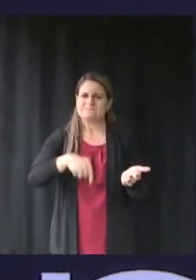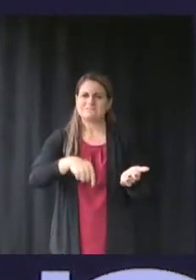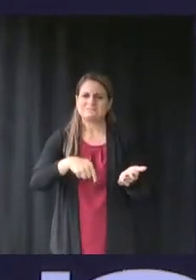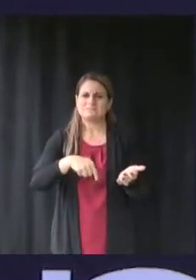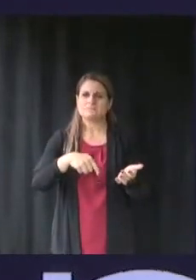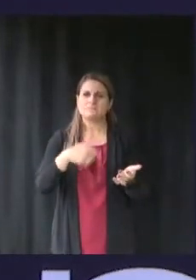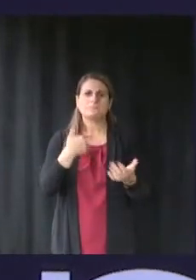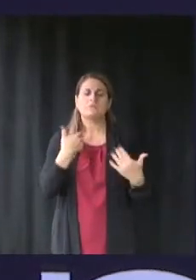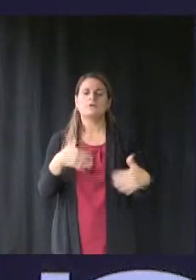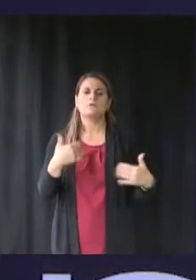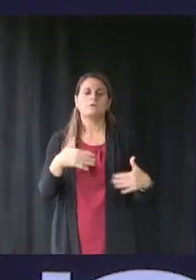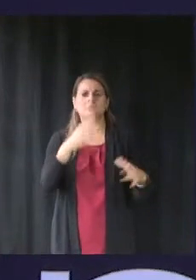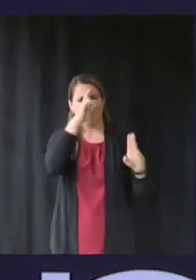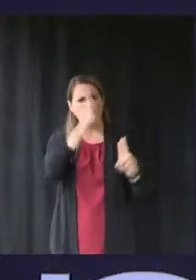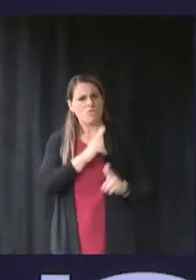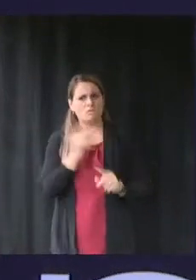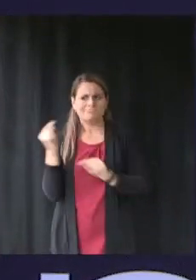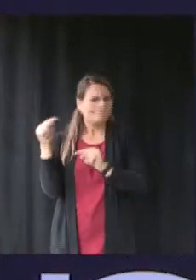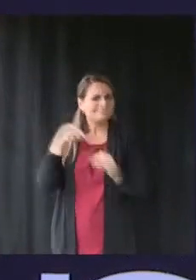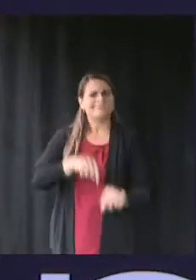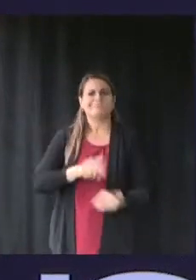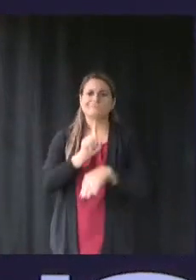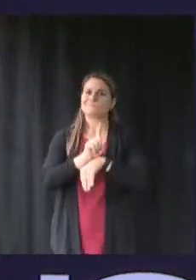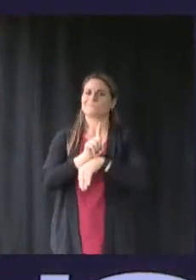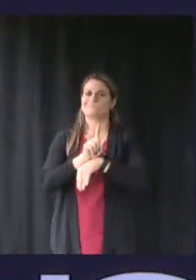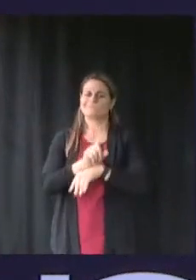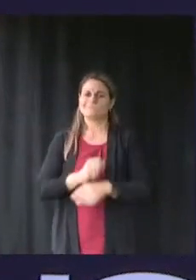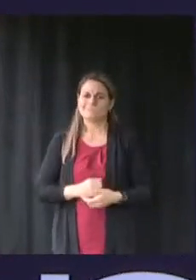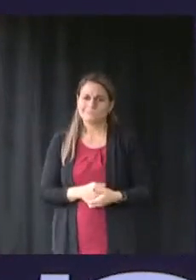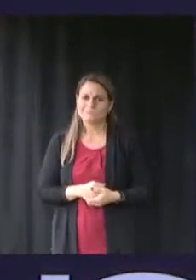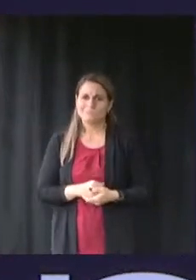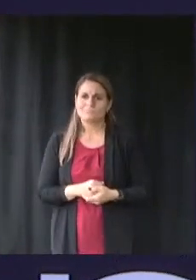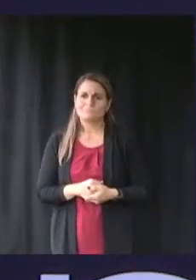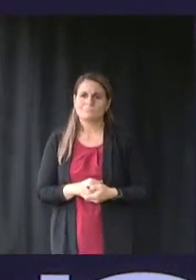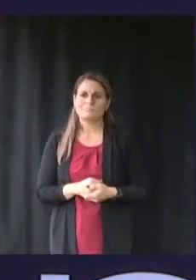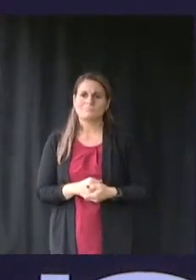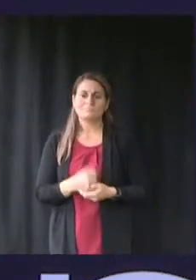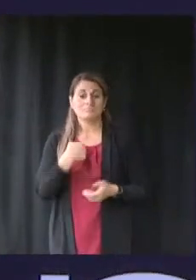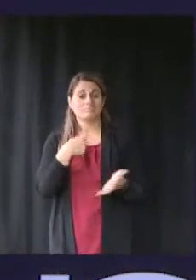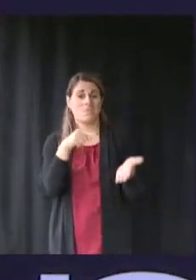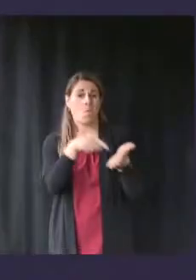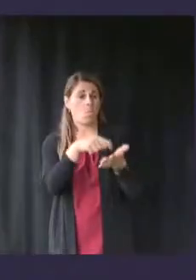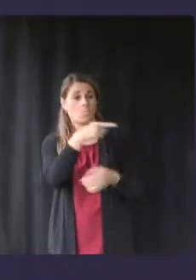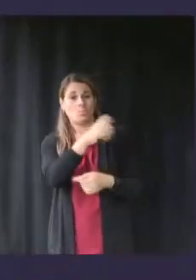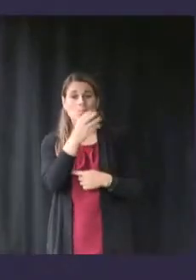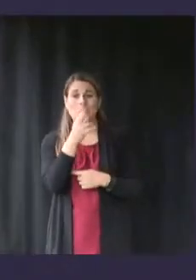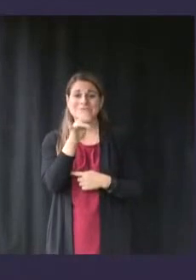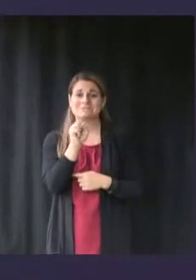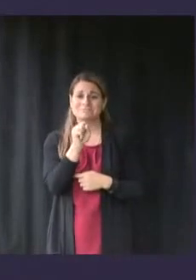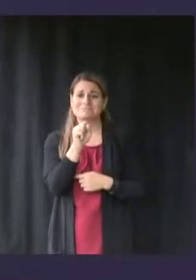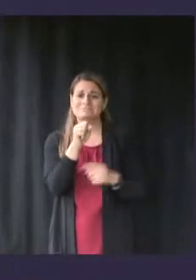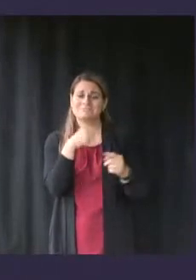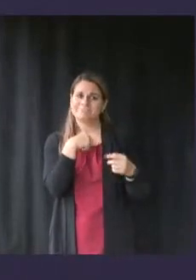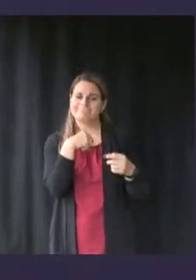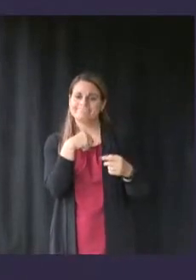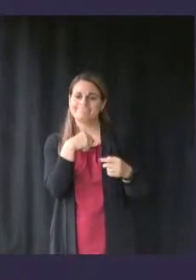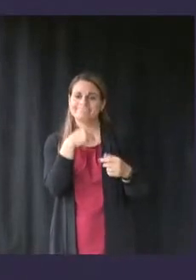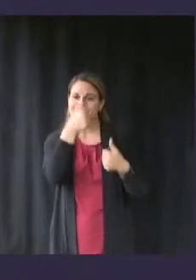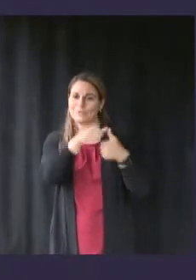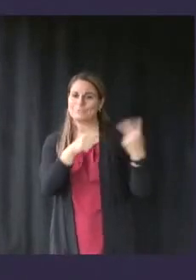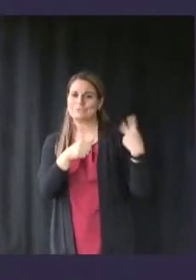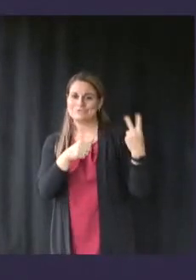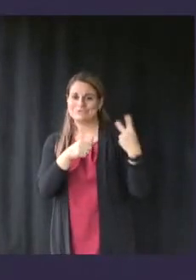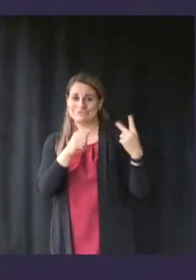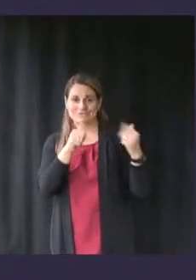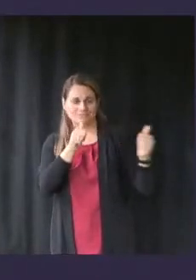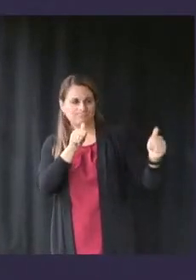here. Of course, I owe Chris. I remember as he pointed out, we were both running for president back in